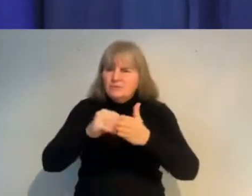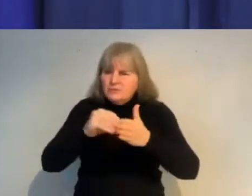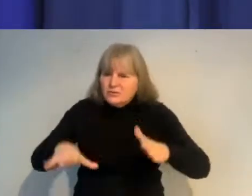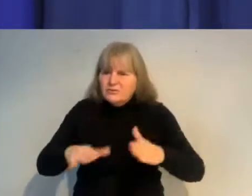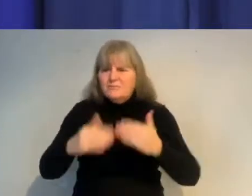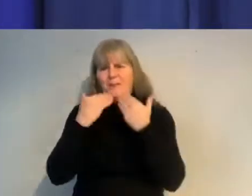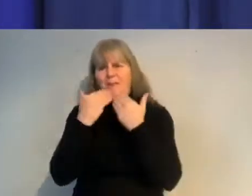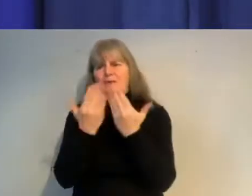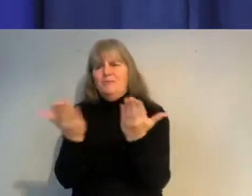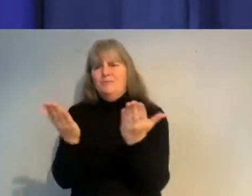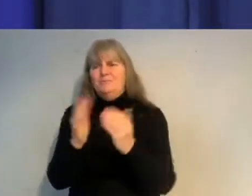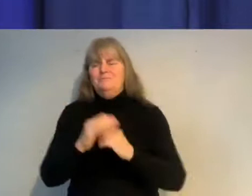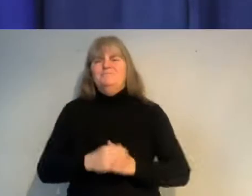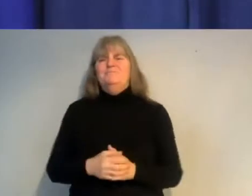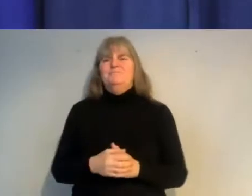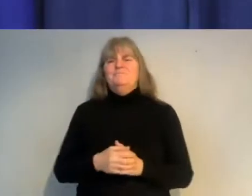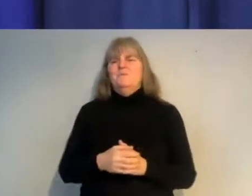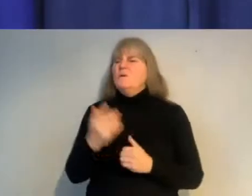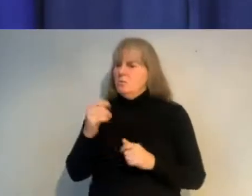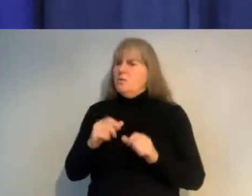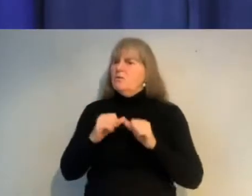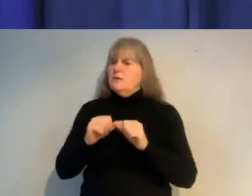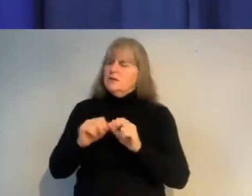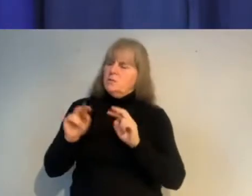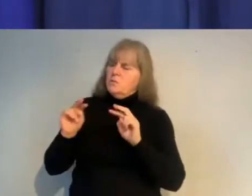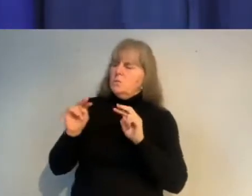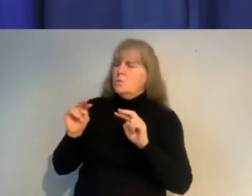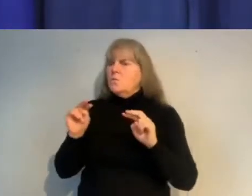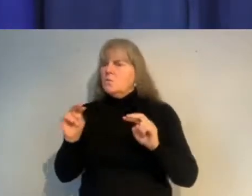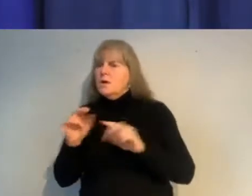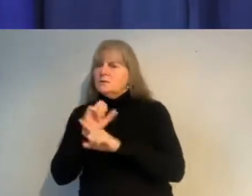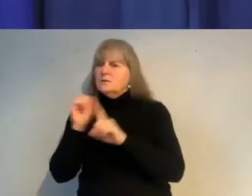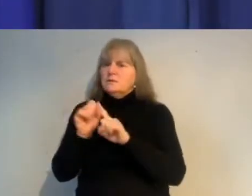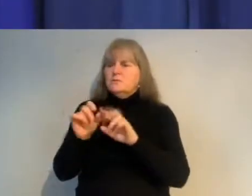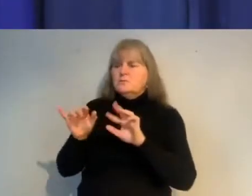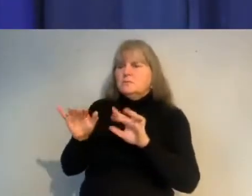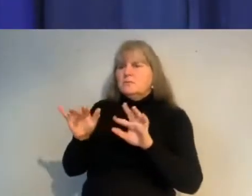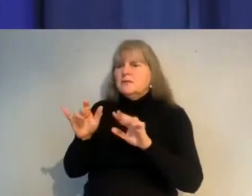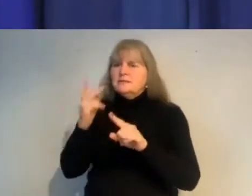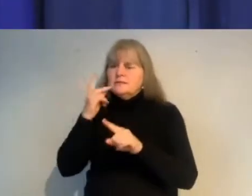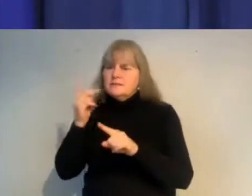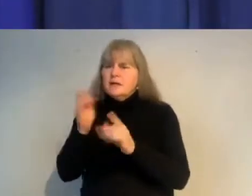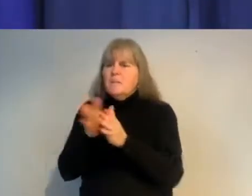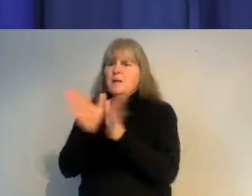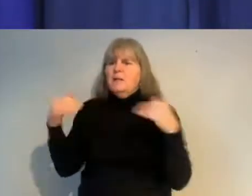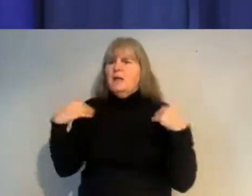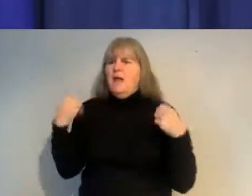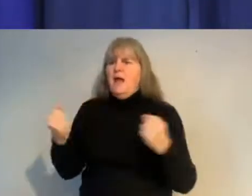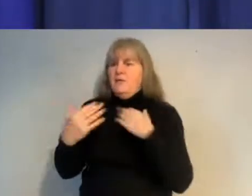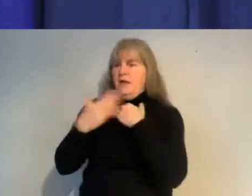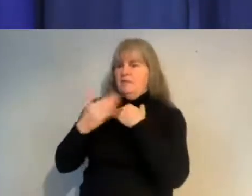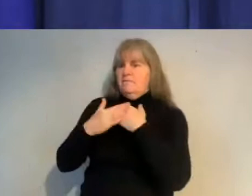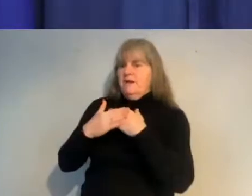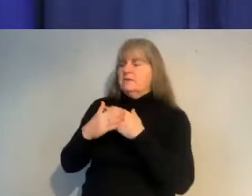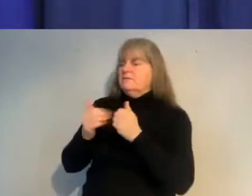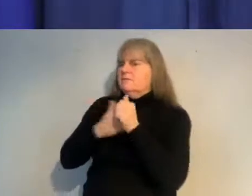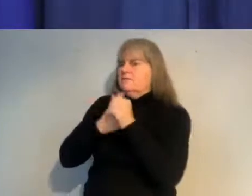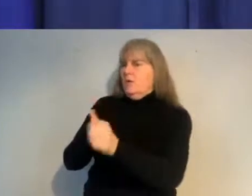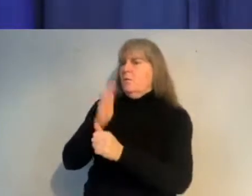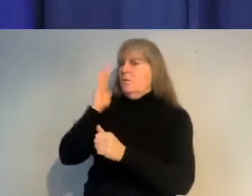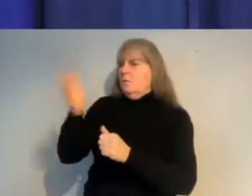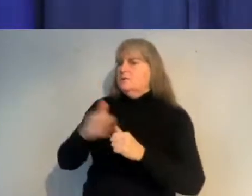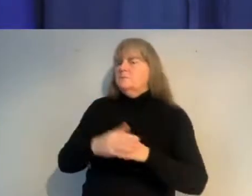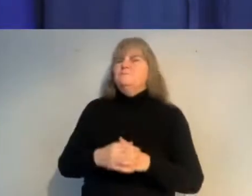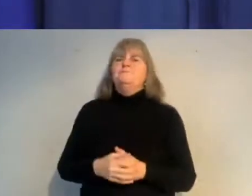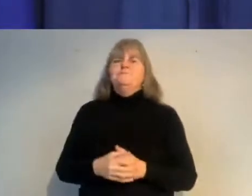the situation and adapt as necessary based upon the best public health advice available. Thank you very much, folks,